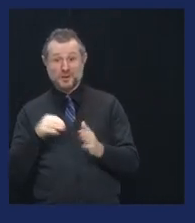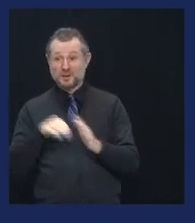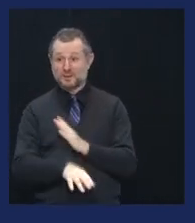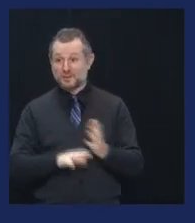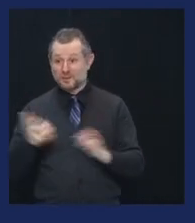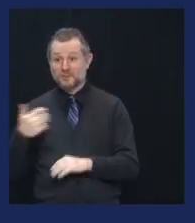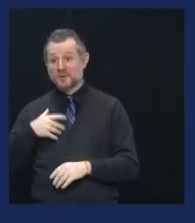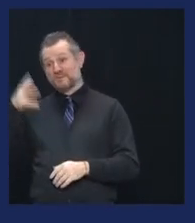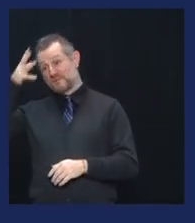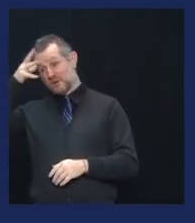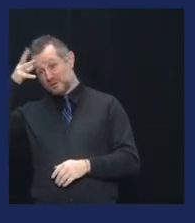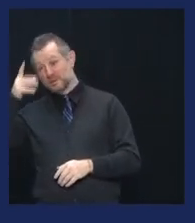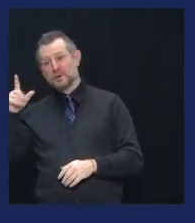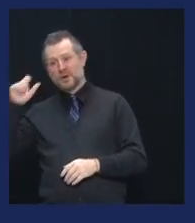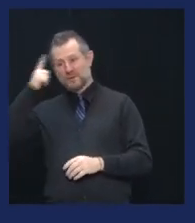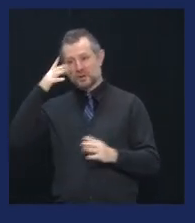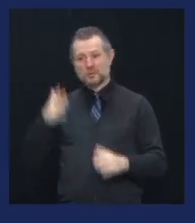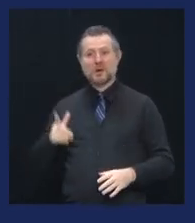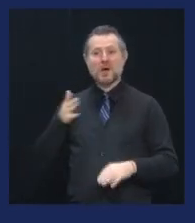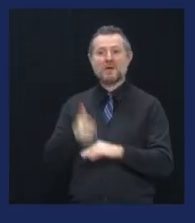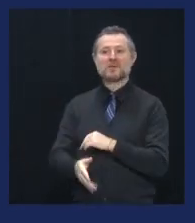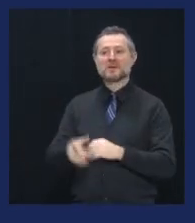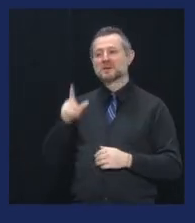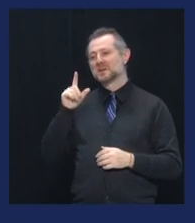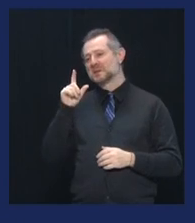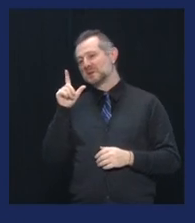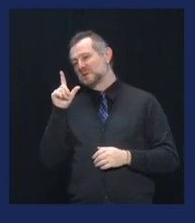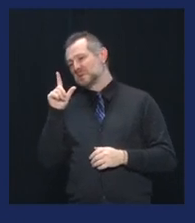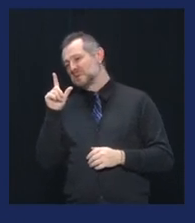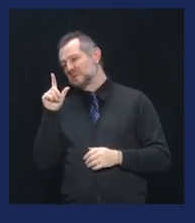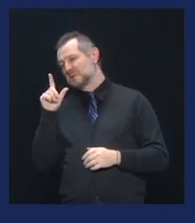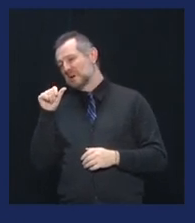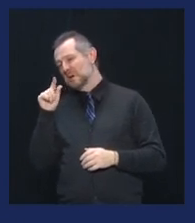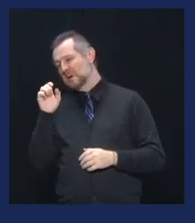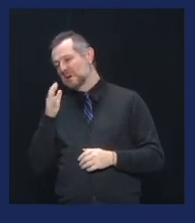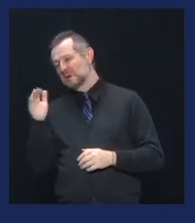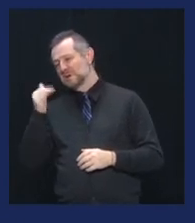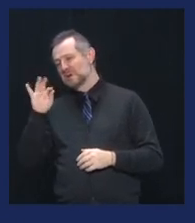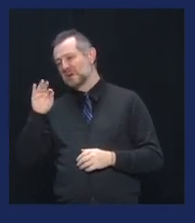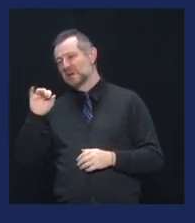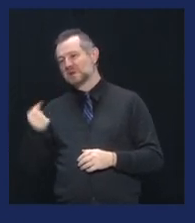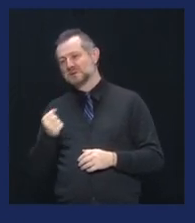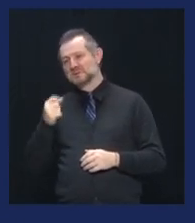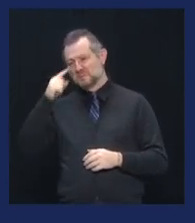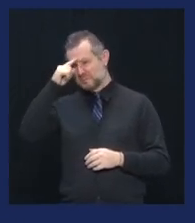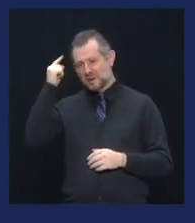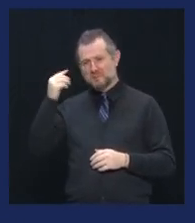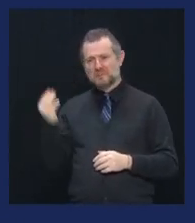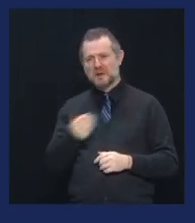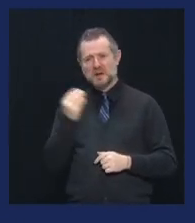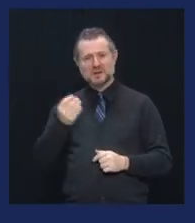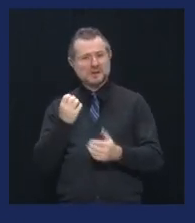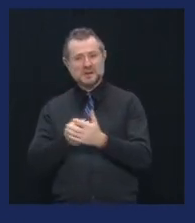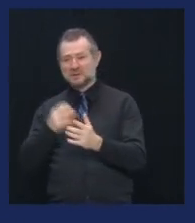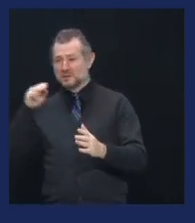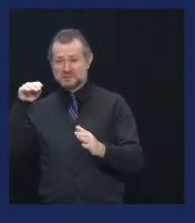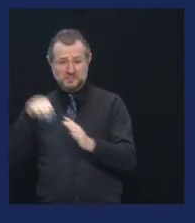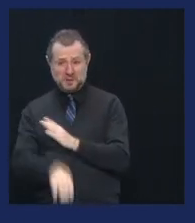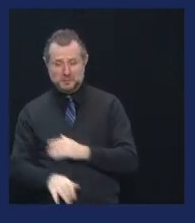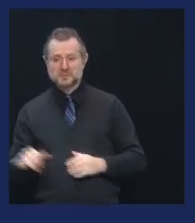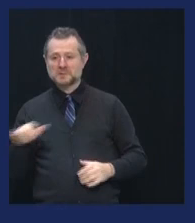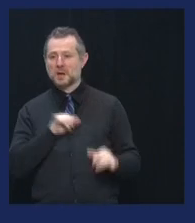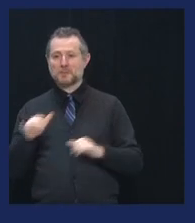1980s, my government will again bring together the best minds to help us adapt to our changing world. We have